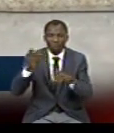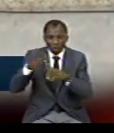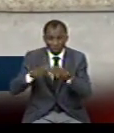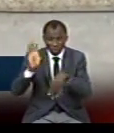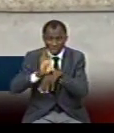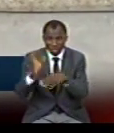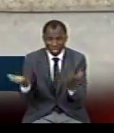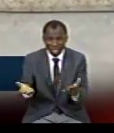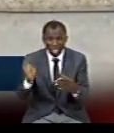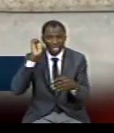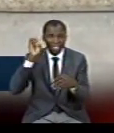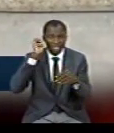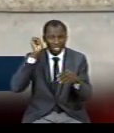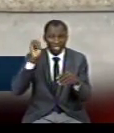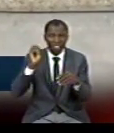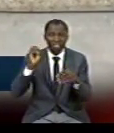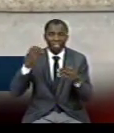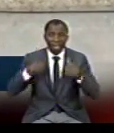Then from there, I had to take care to my house.